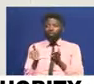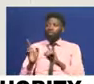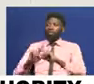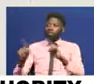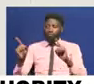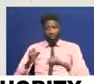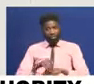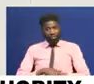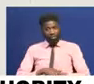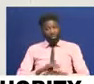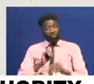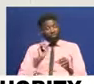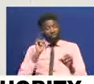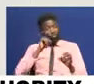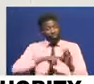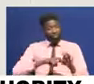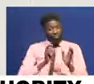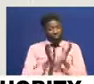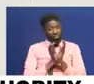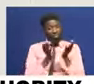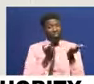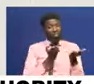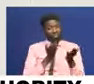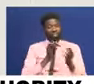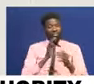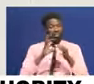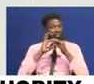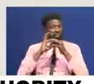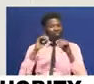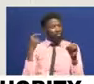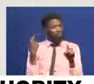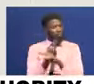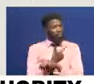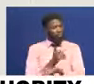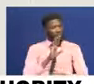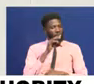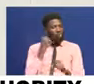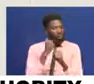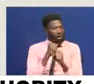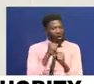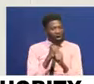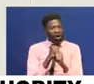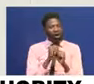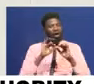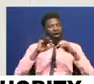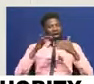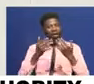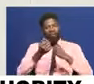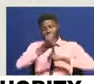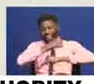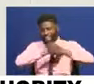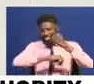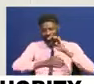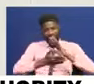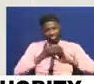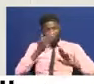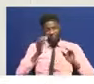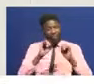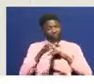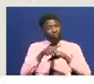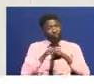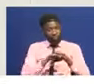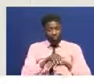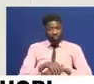that you find in the public service, how yes. things are done. And, yes. And you know, the pace may yes. be different from... Yes. Is it frustrating for